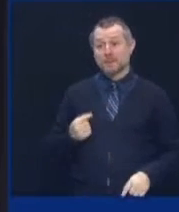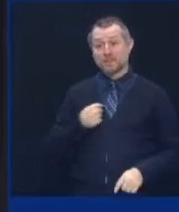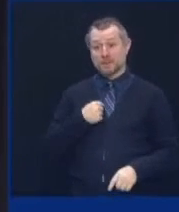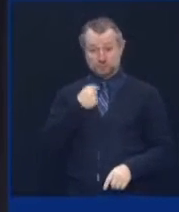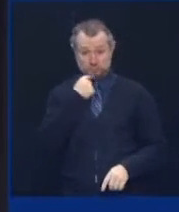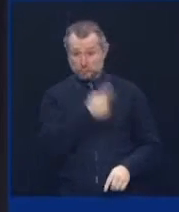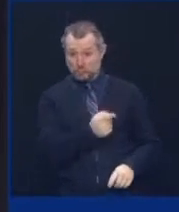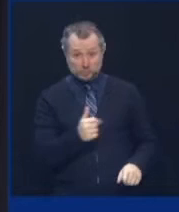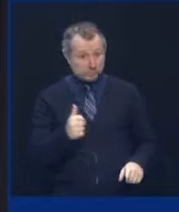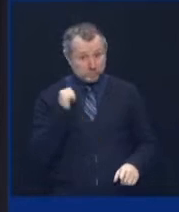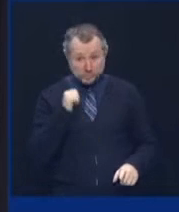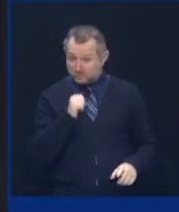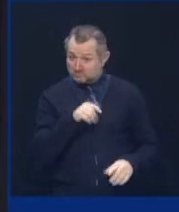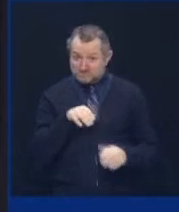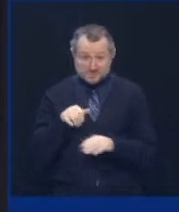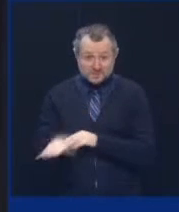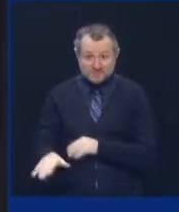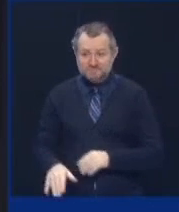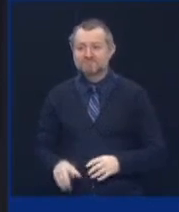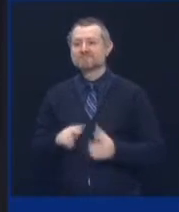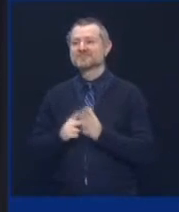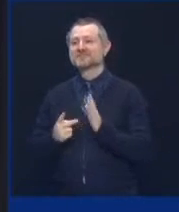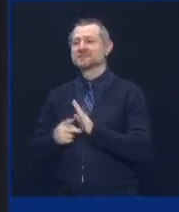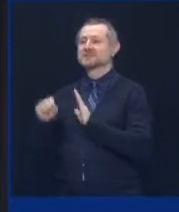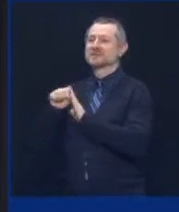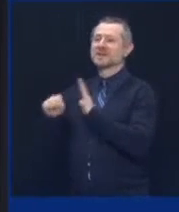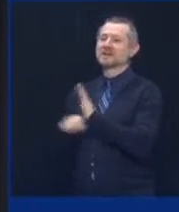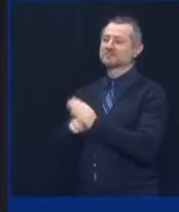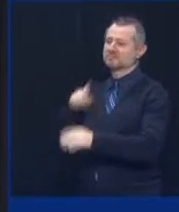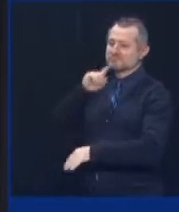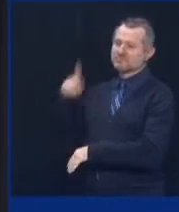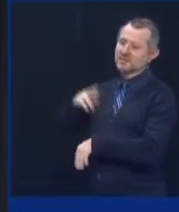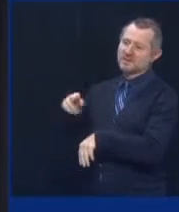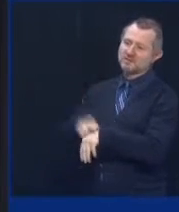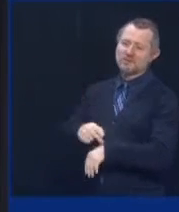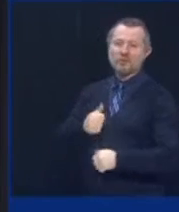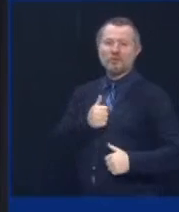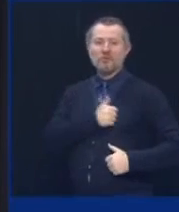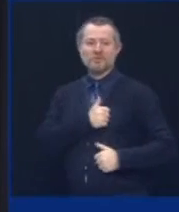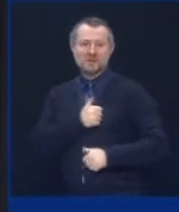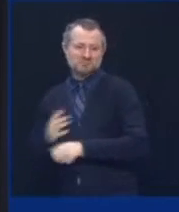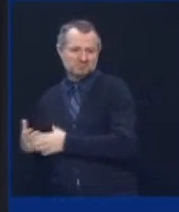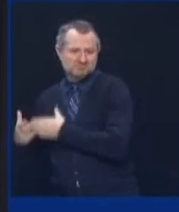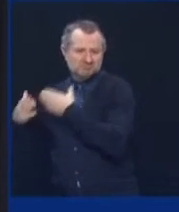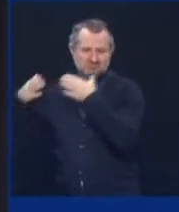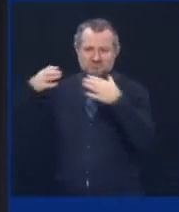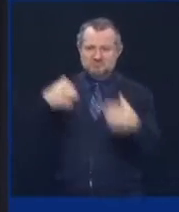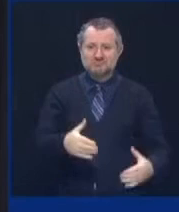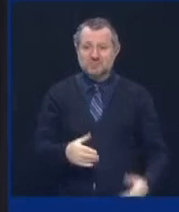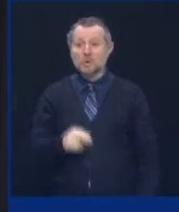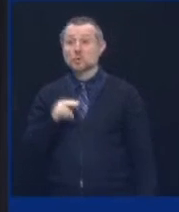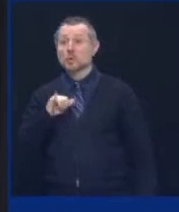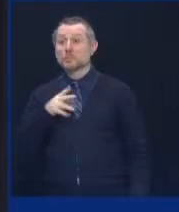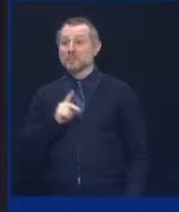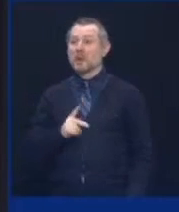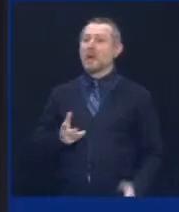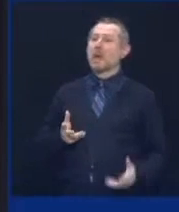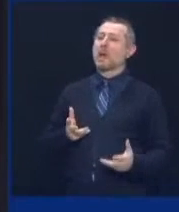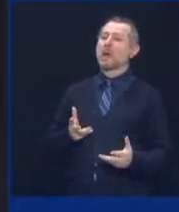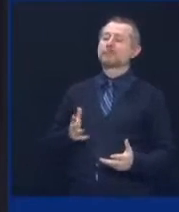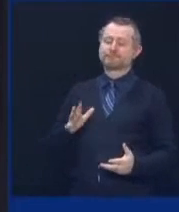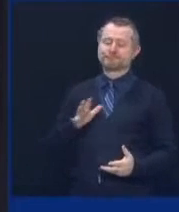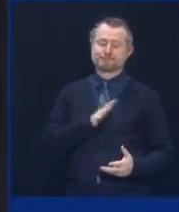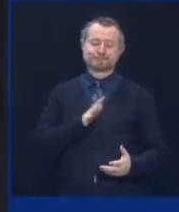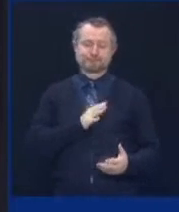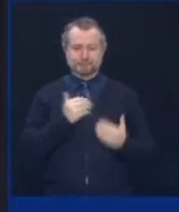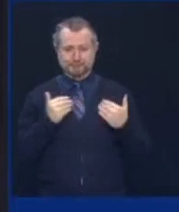do it, the state would send in the National Guard. The NYPD did increase the number of police. I think it